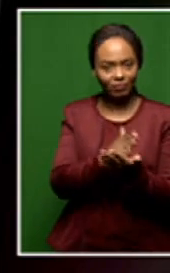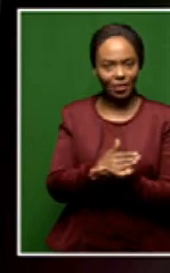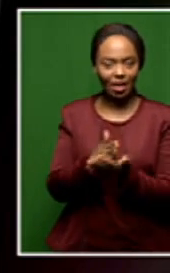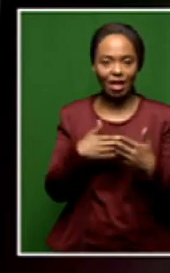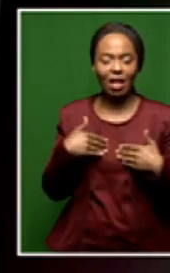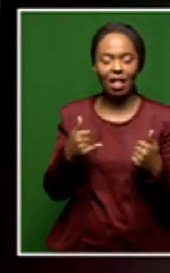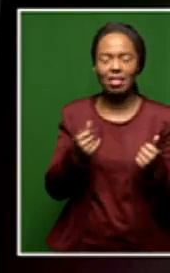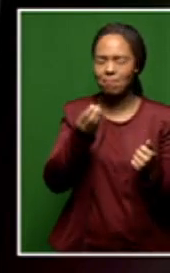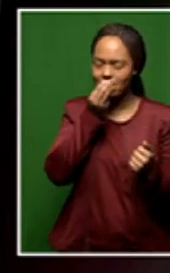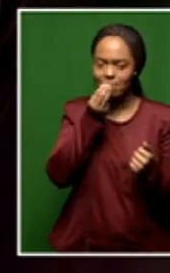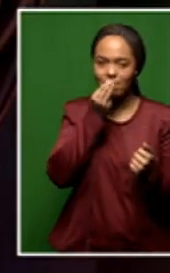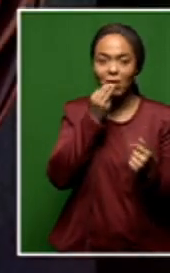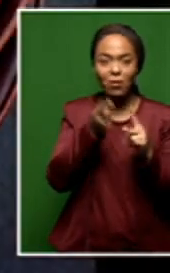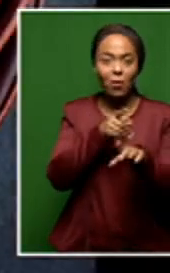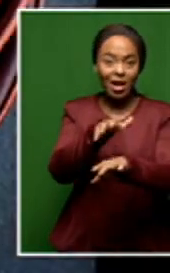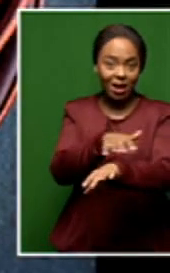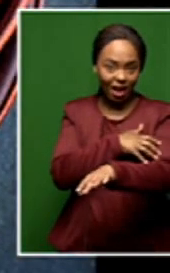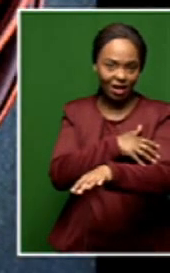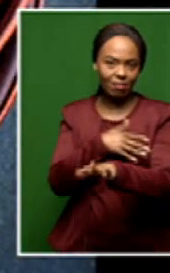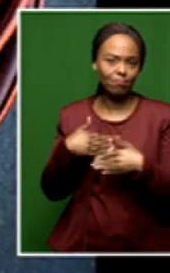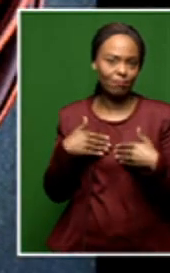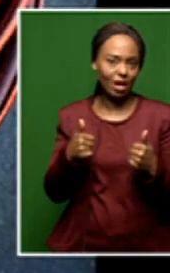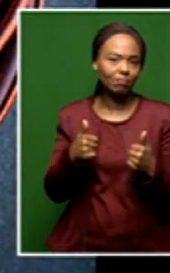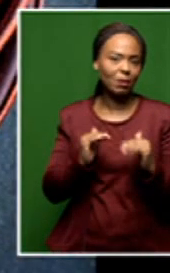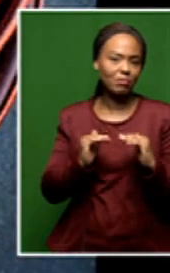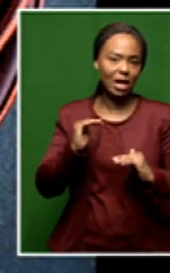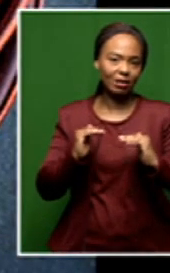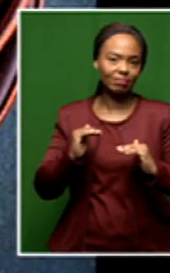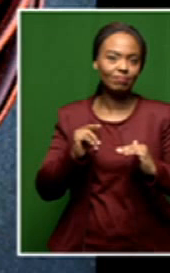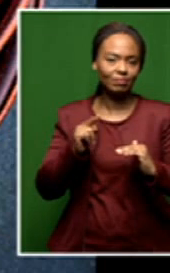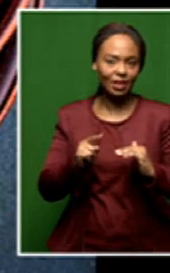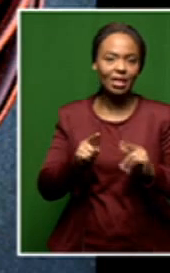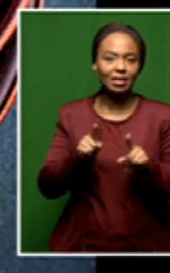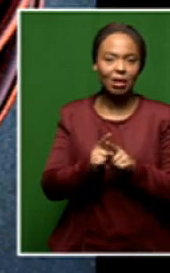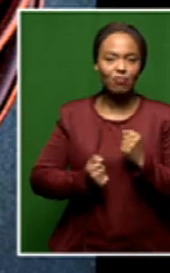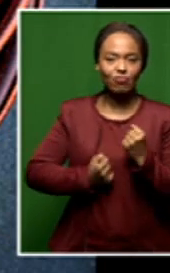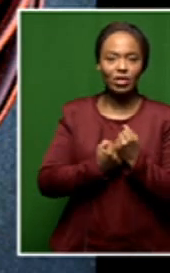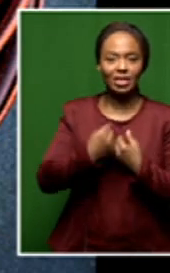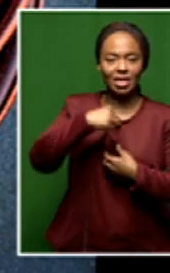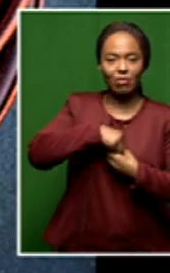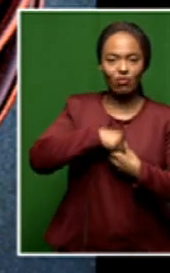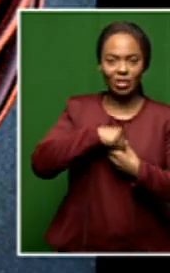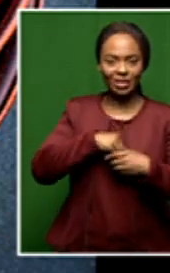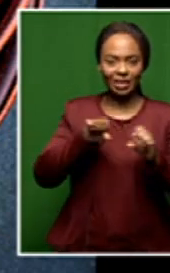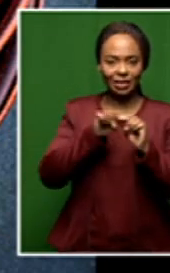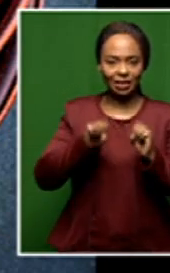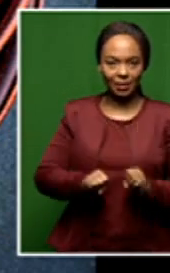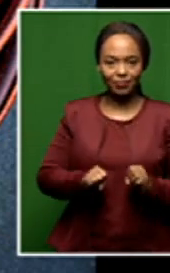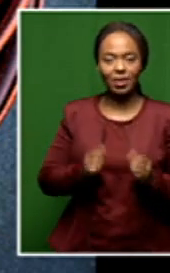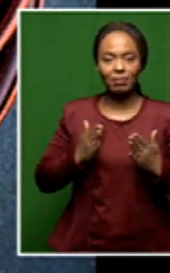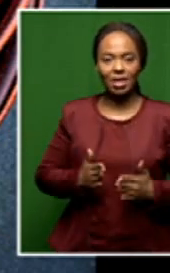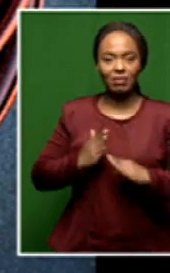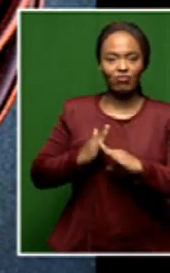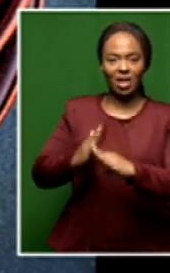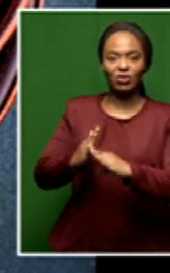nutrient-rich foods which are eaten as part of a balanced diet, boost your immune system, improve our health and reduce the risk of